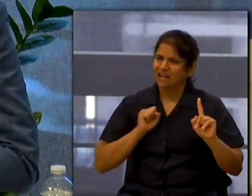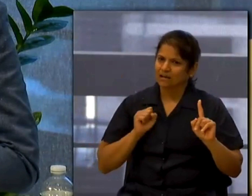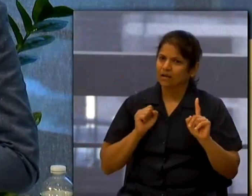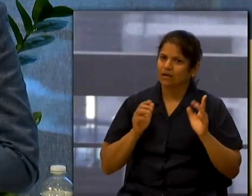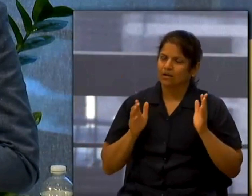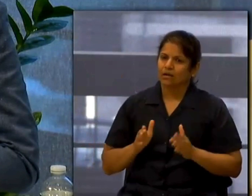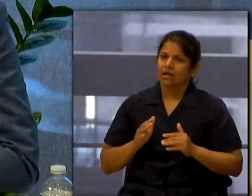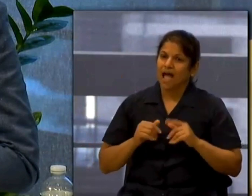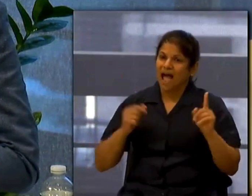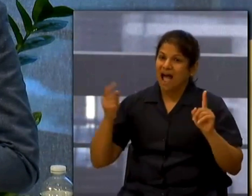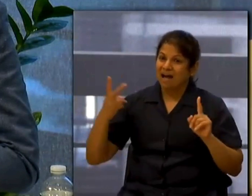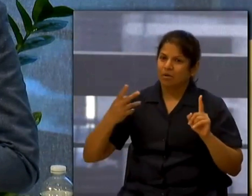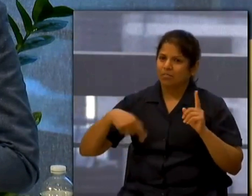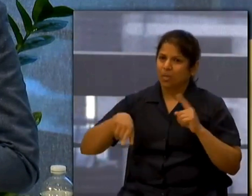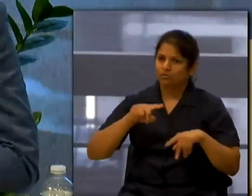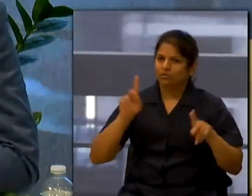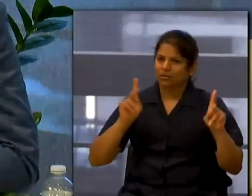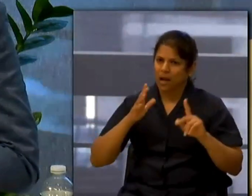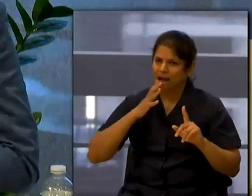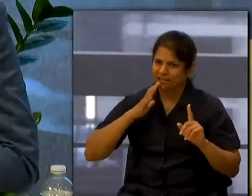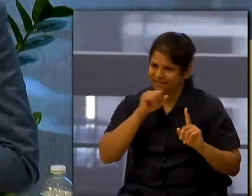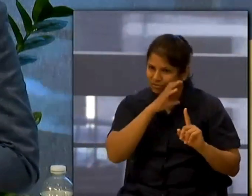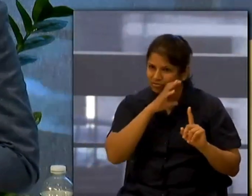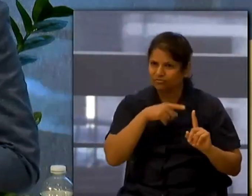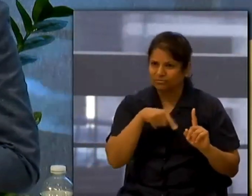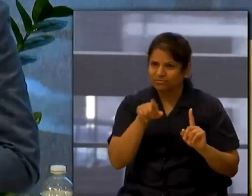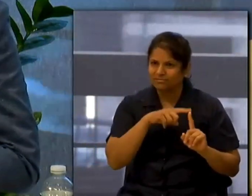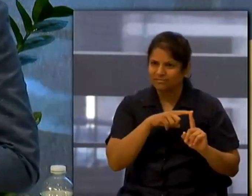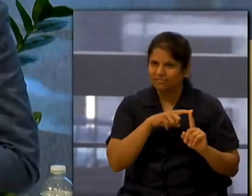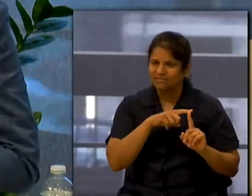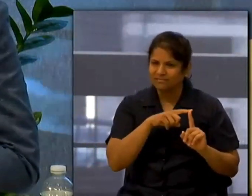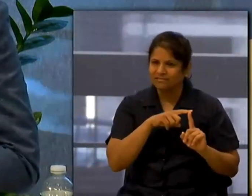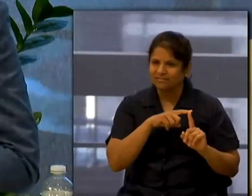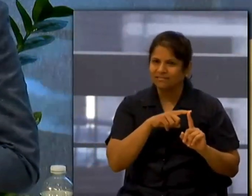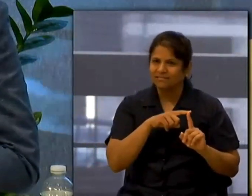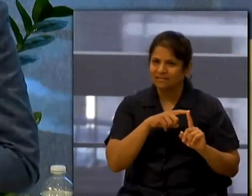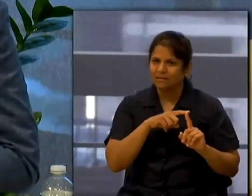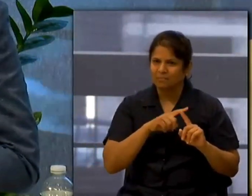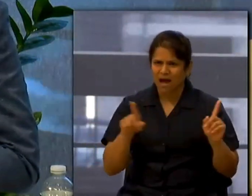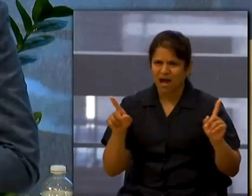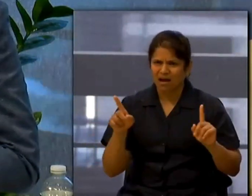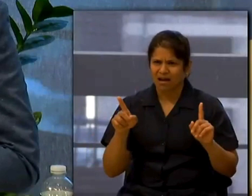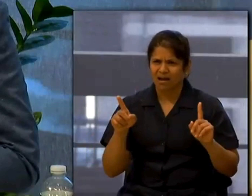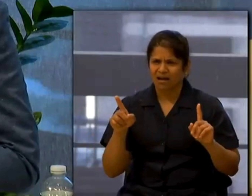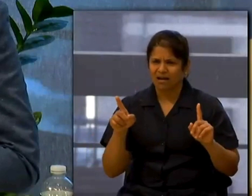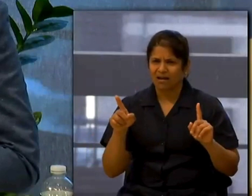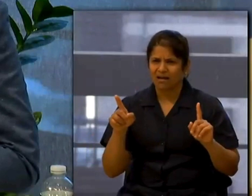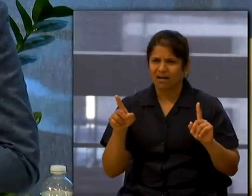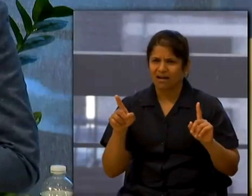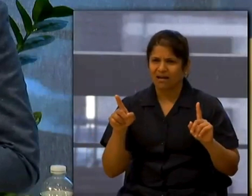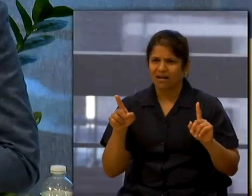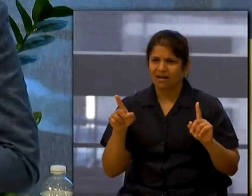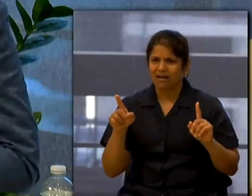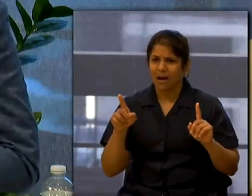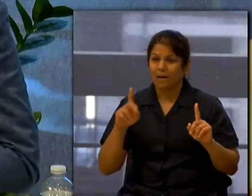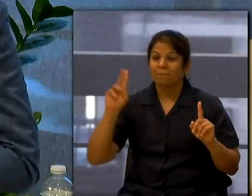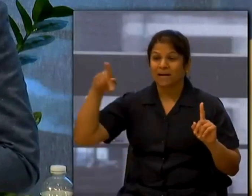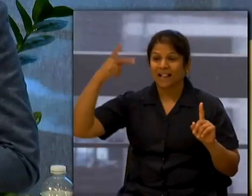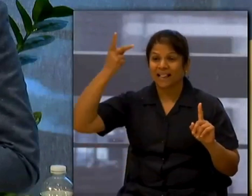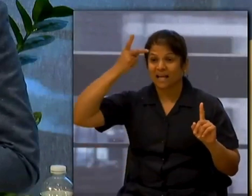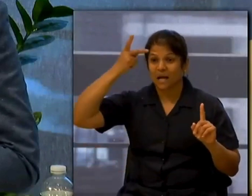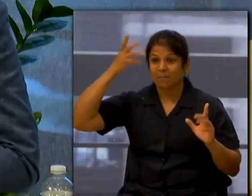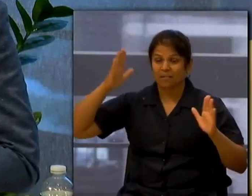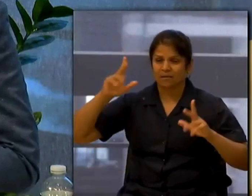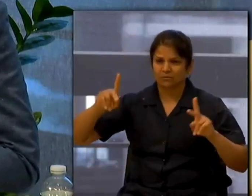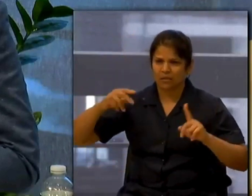adult population and demographic. And yet, politically, they view it as a liability